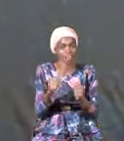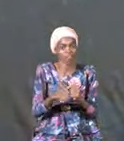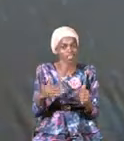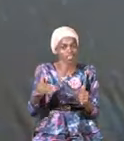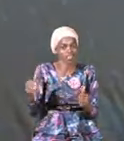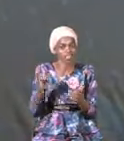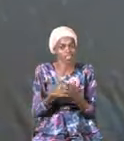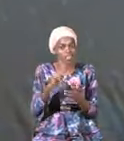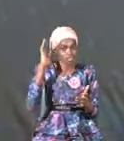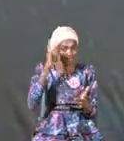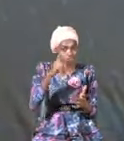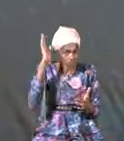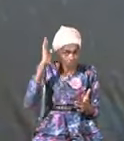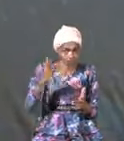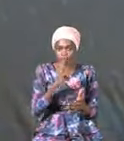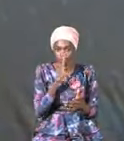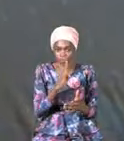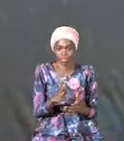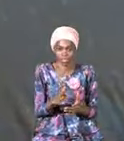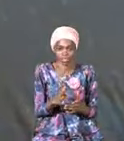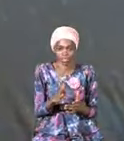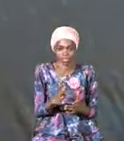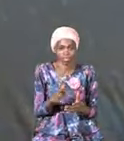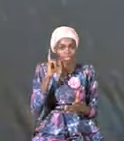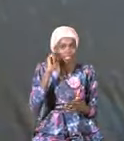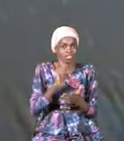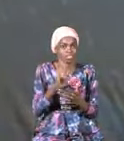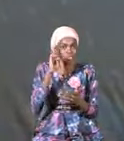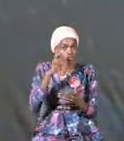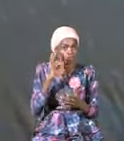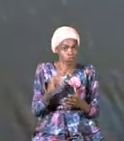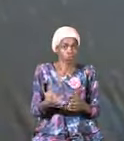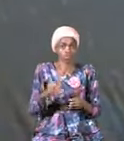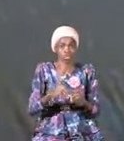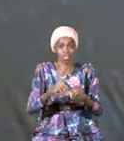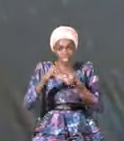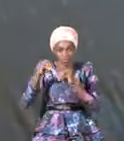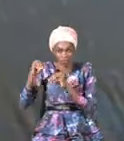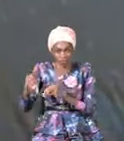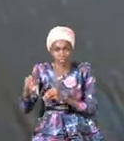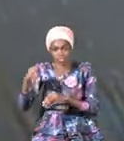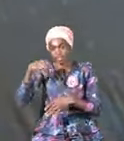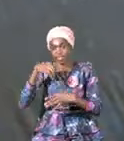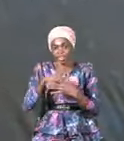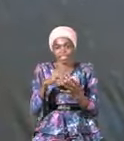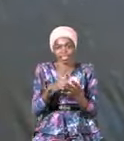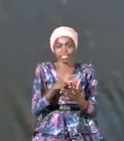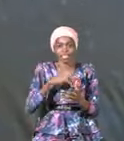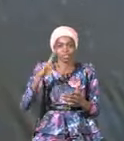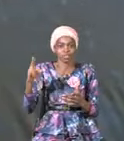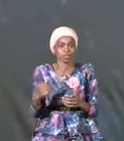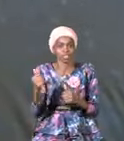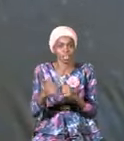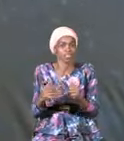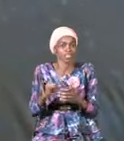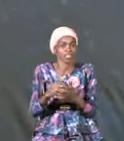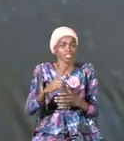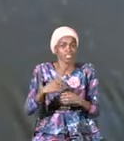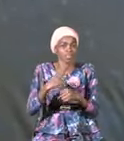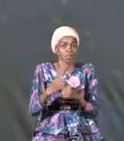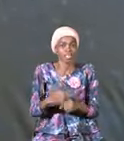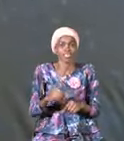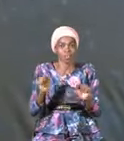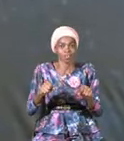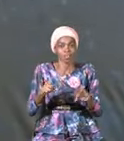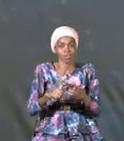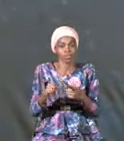you should be, that you invest in being, and that you use everything that is made available to you in order to